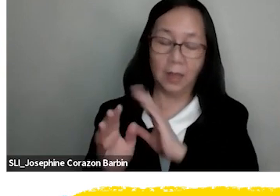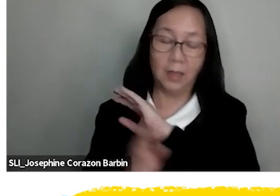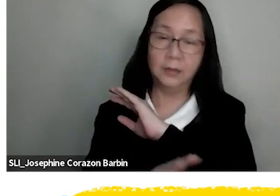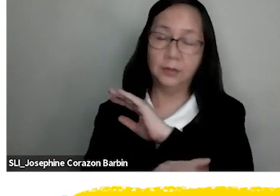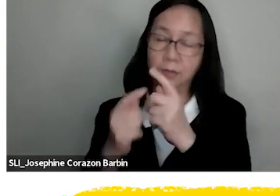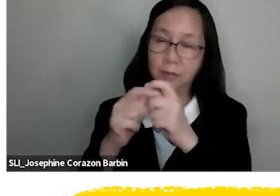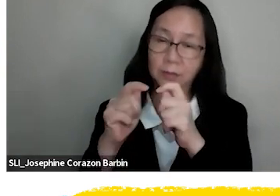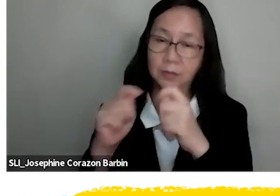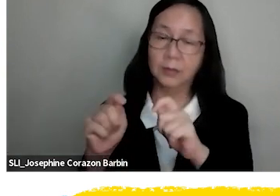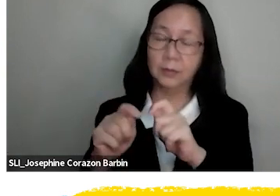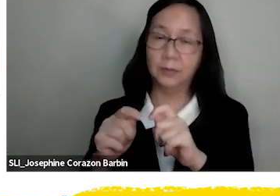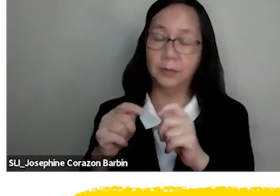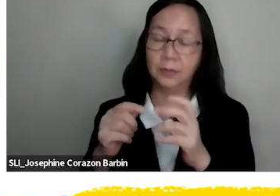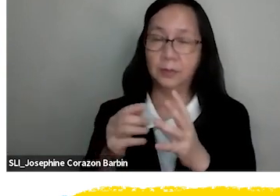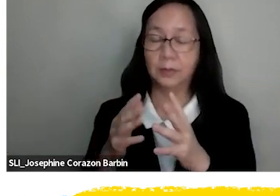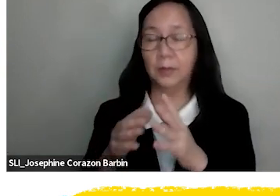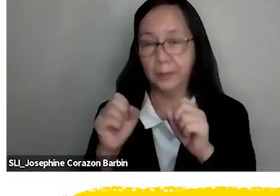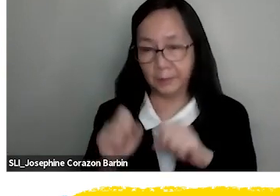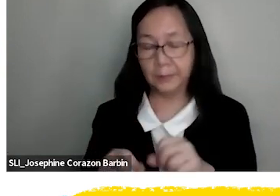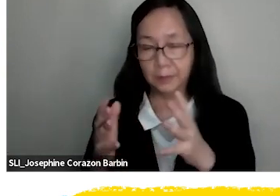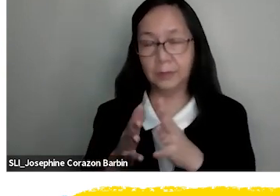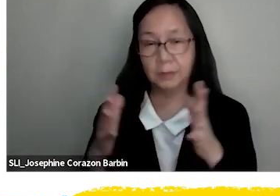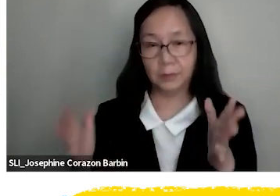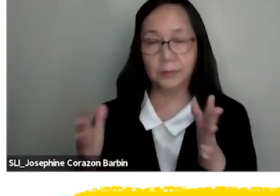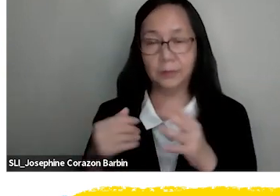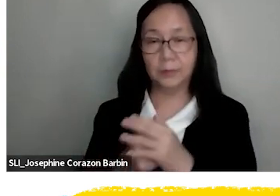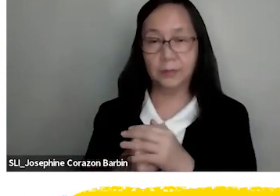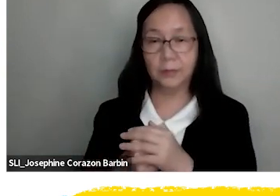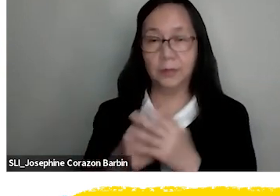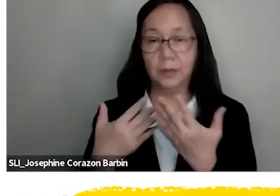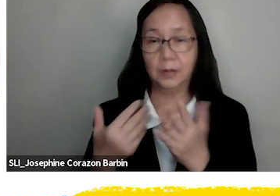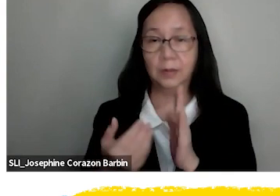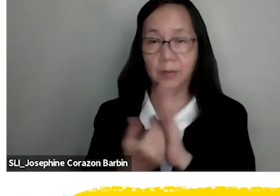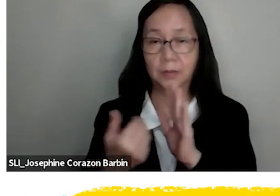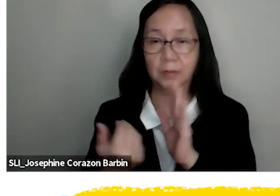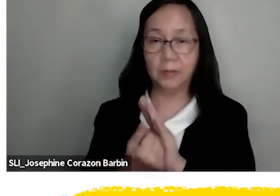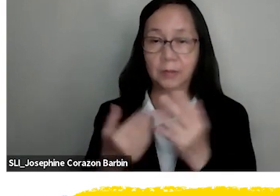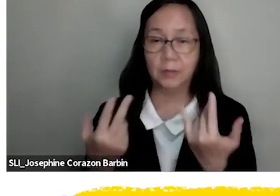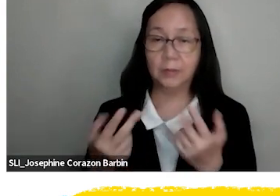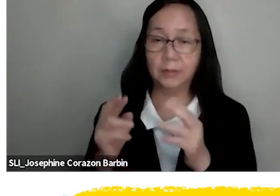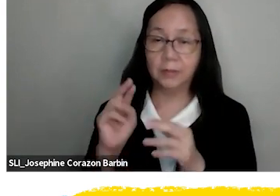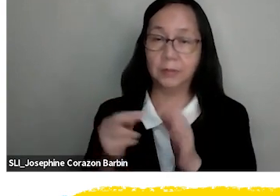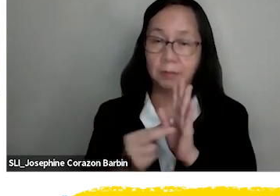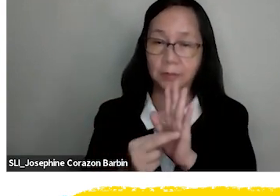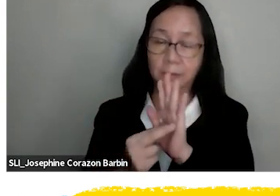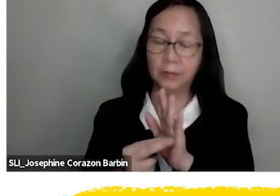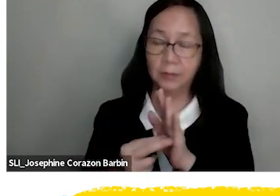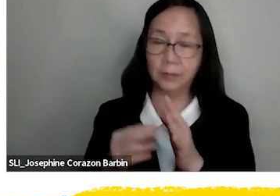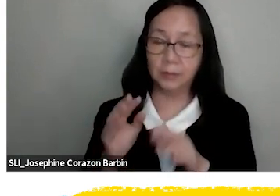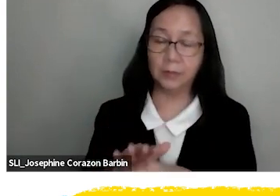much as possible to cover all groups of children. They need the representation that the child